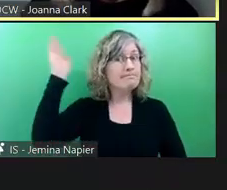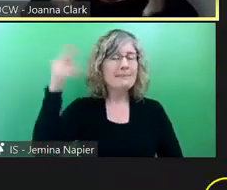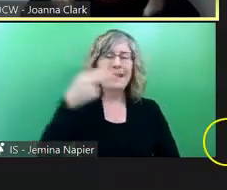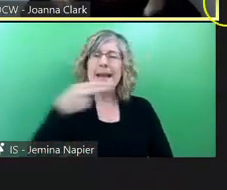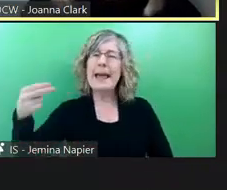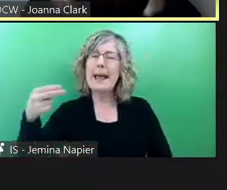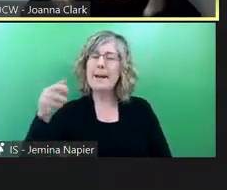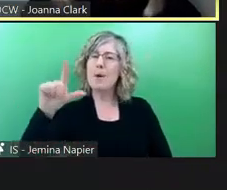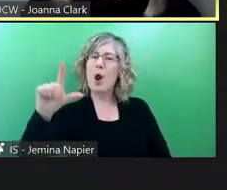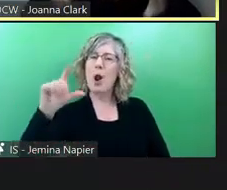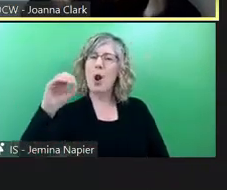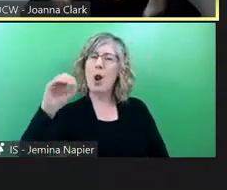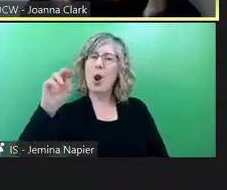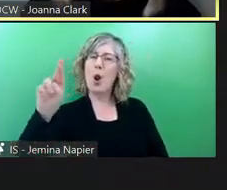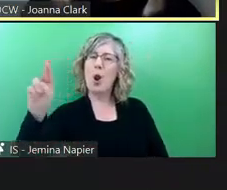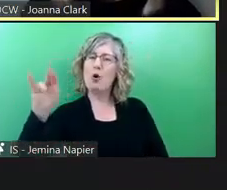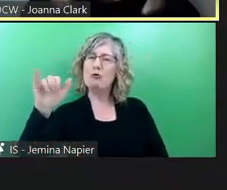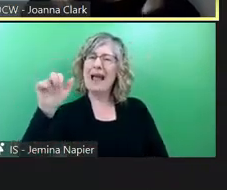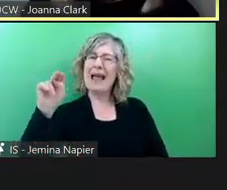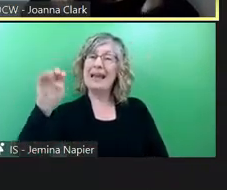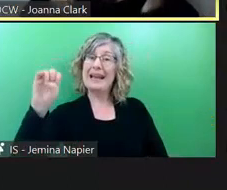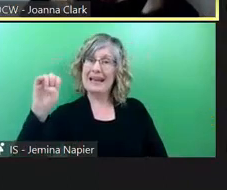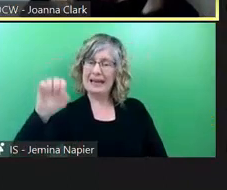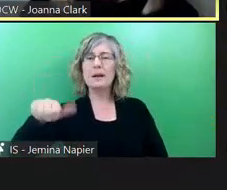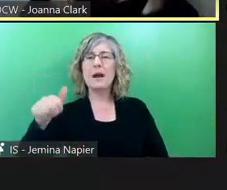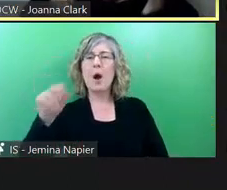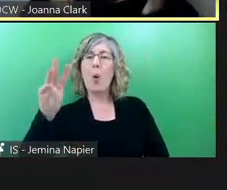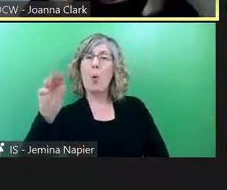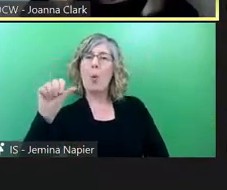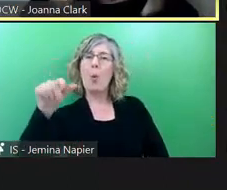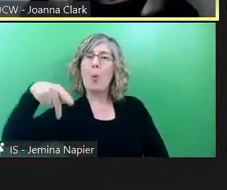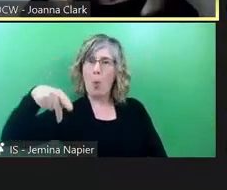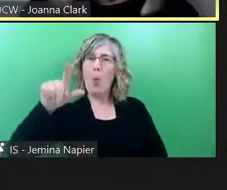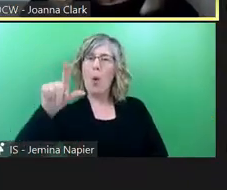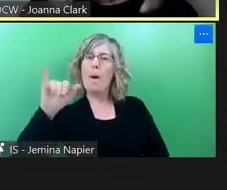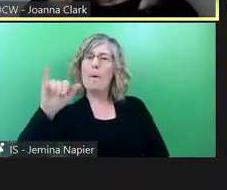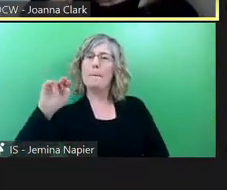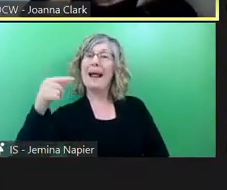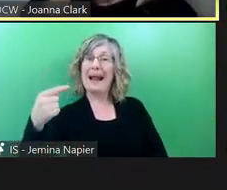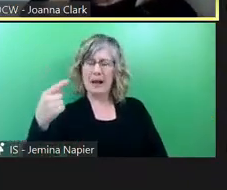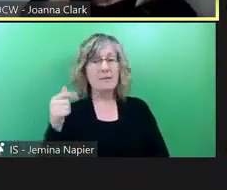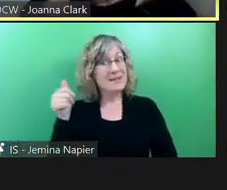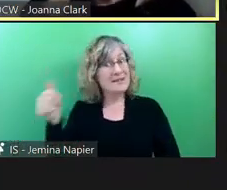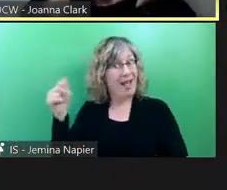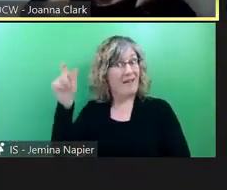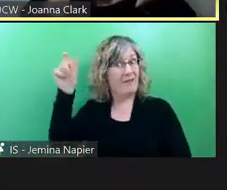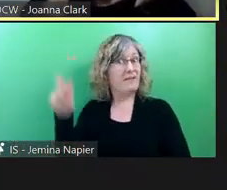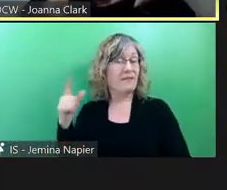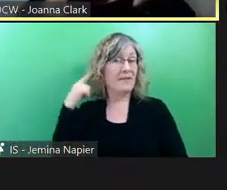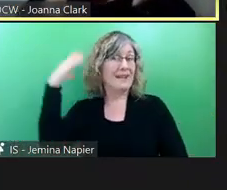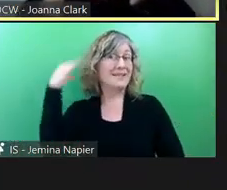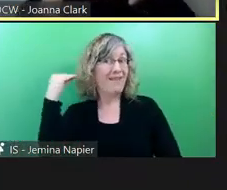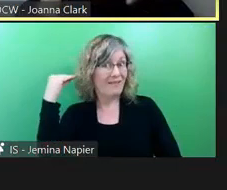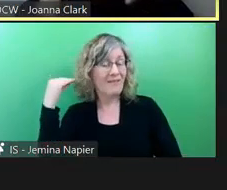Wappling. Lorraine is herself a deaf professional with more than 20 years experience of international